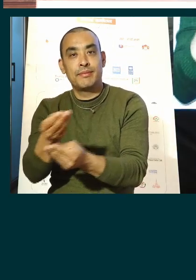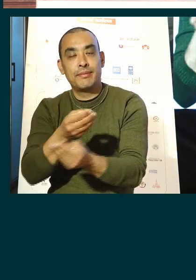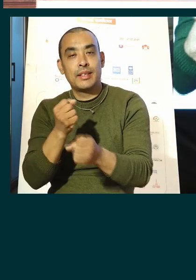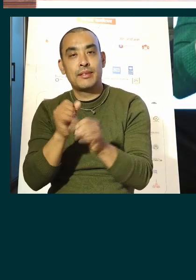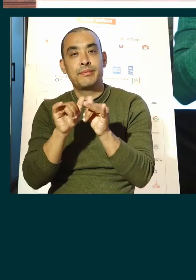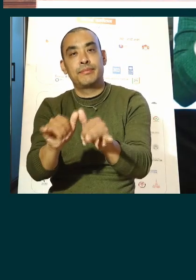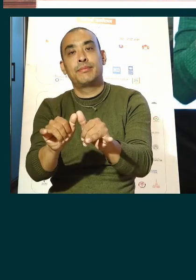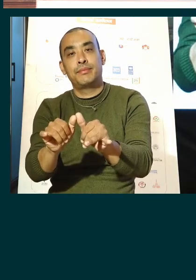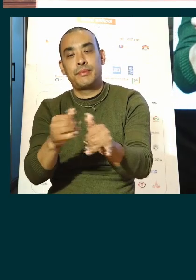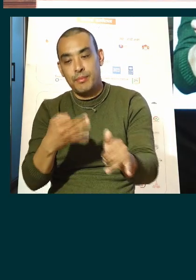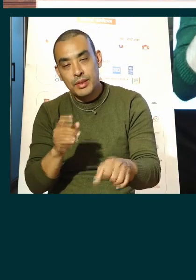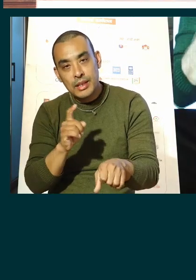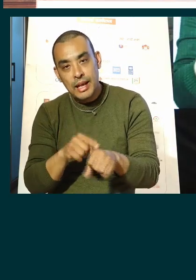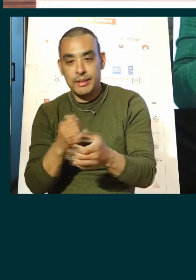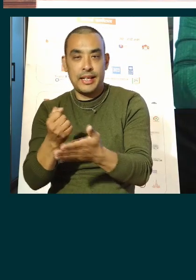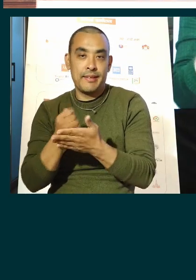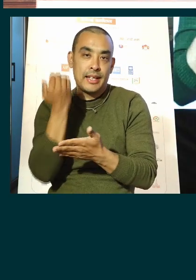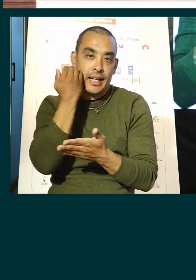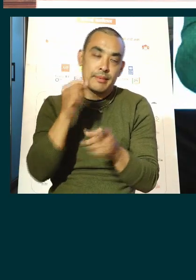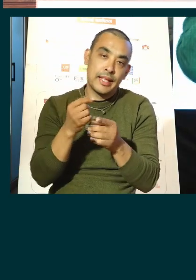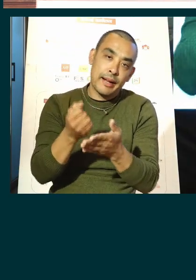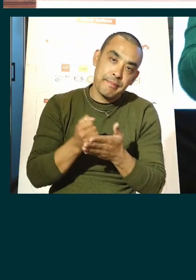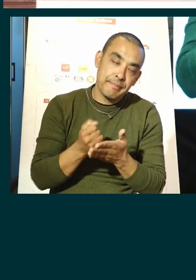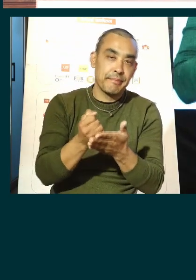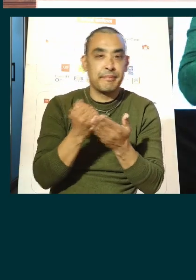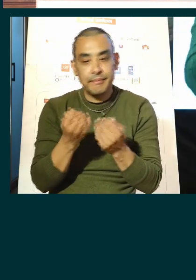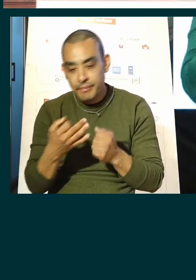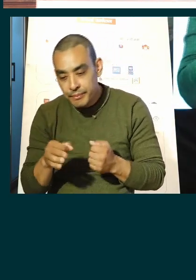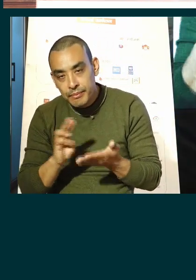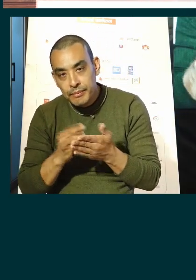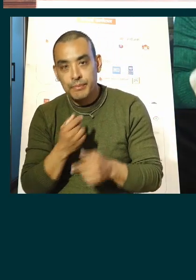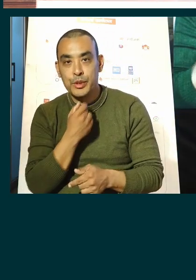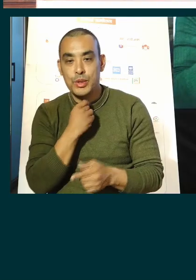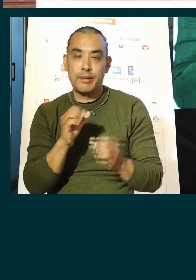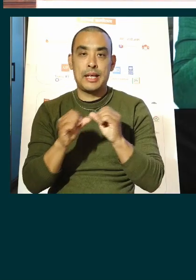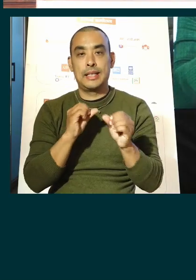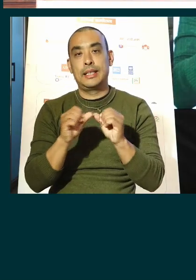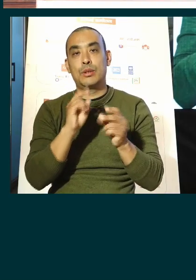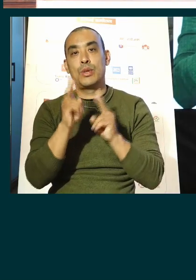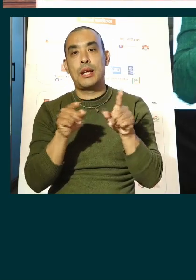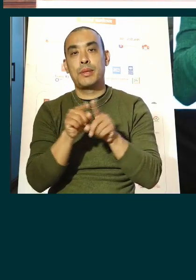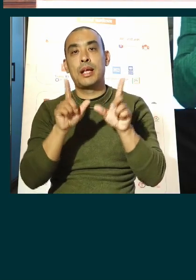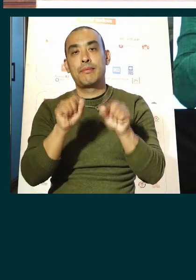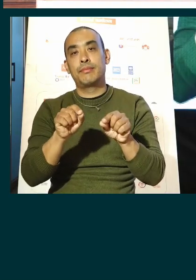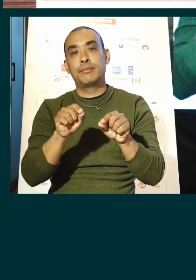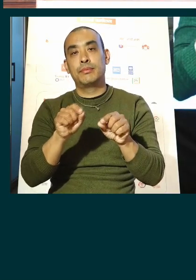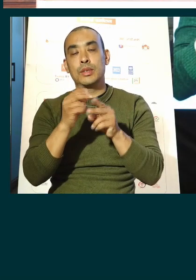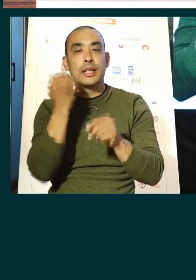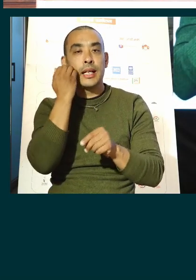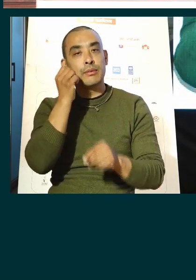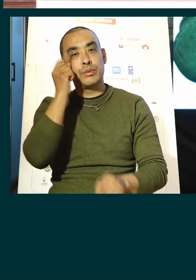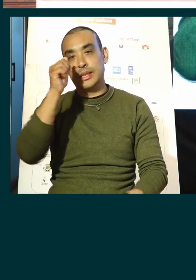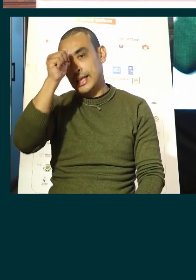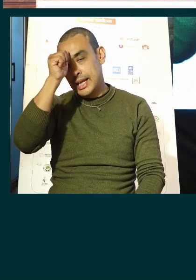their menstruation. And boys believe that menstruation is something which is normal and which need to be talked about, rather than like an